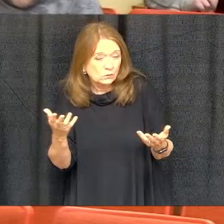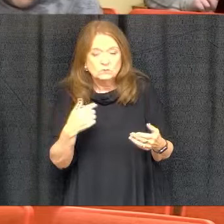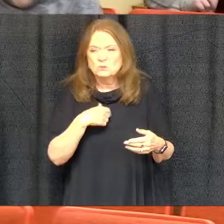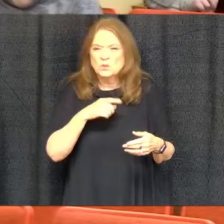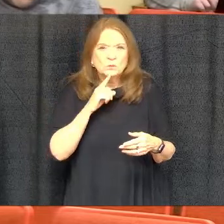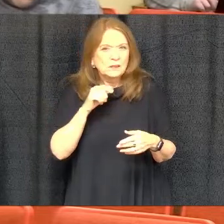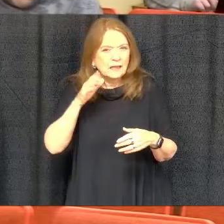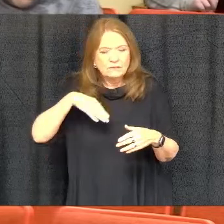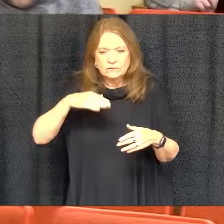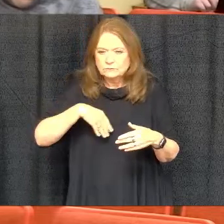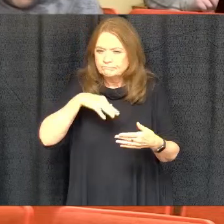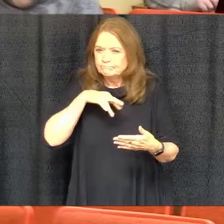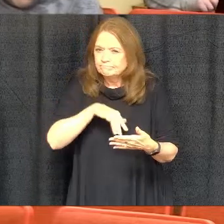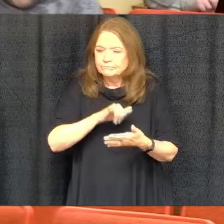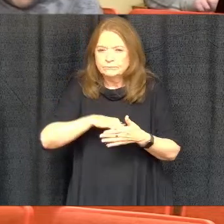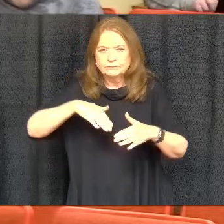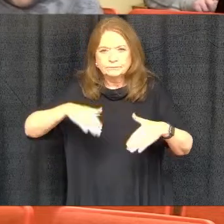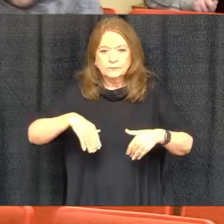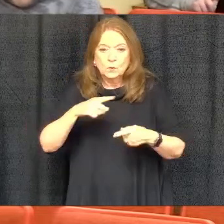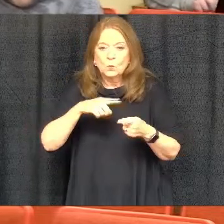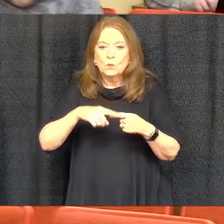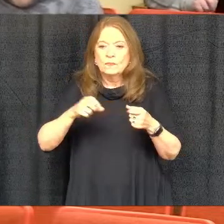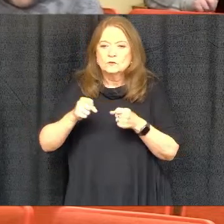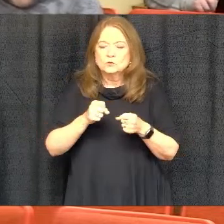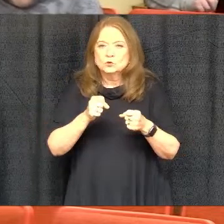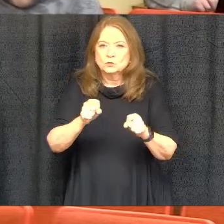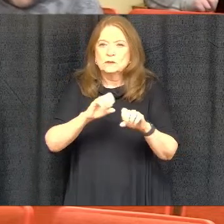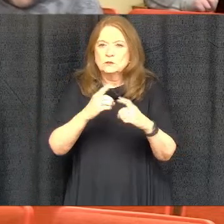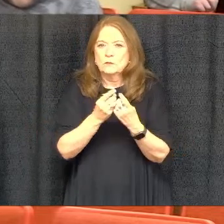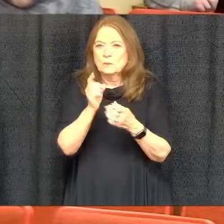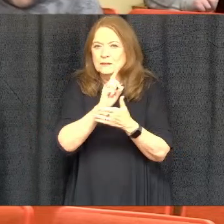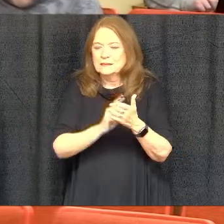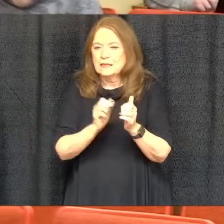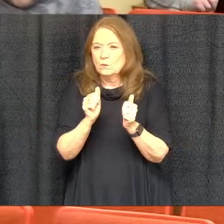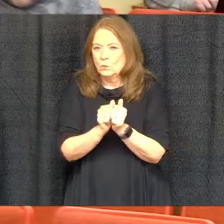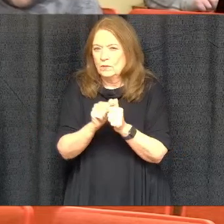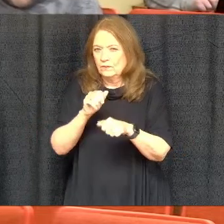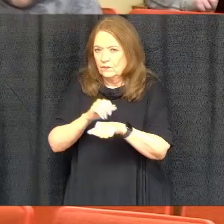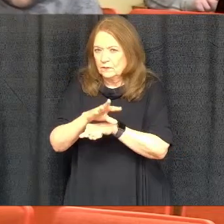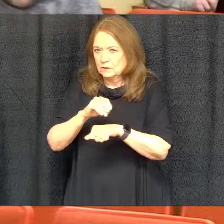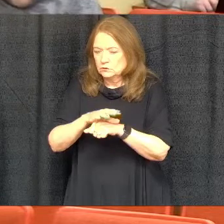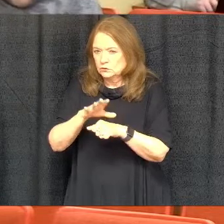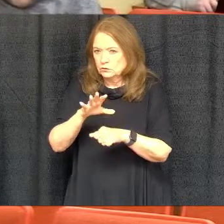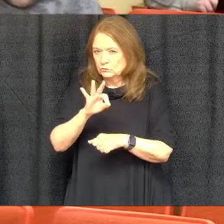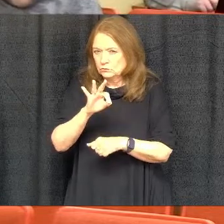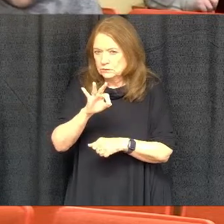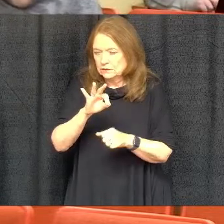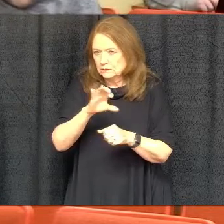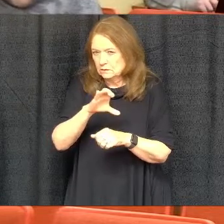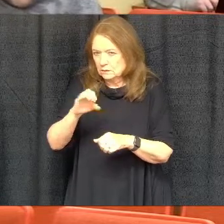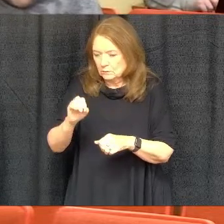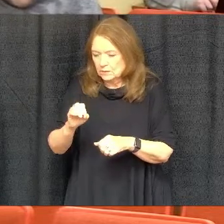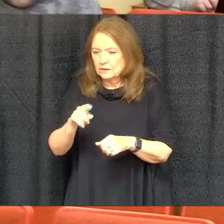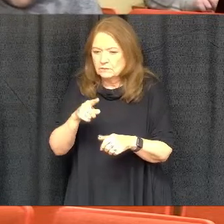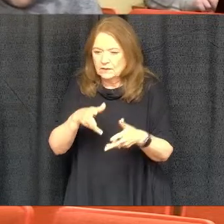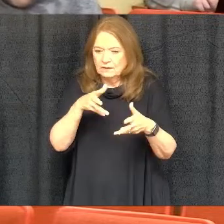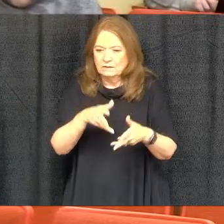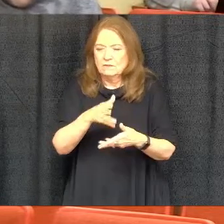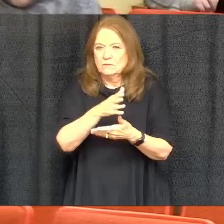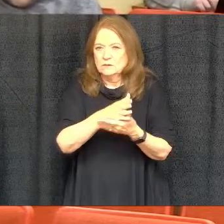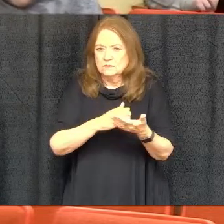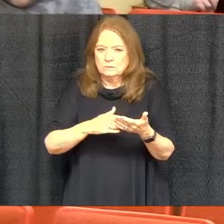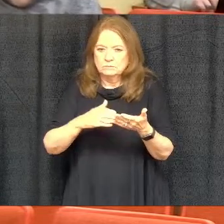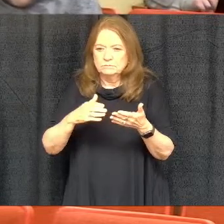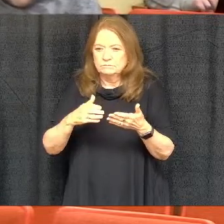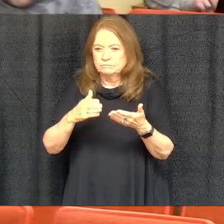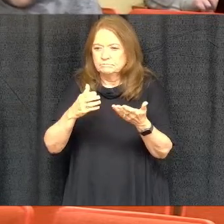that. The street department, when they designed this with the consulting firm, left certain portions along the Spring Creek Parkway as